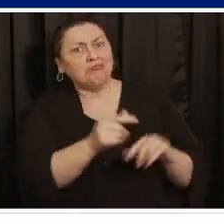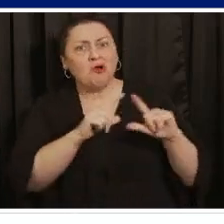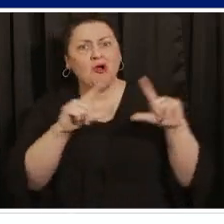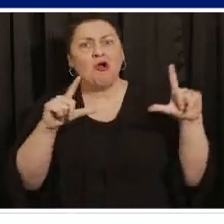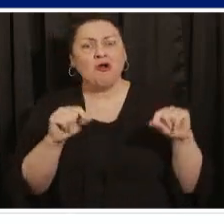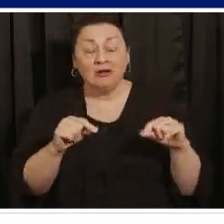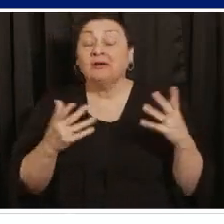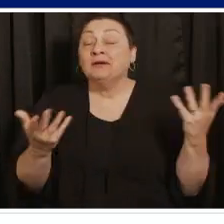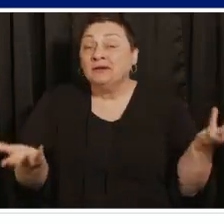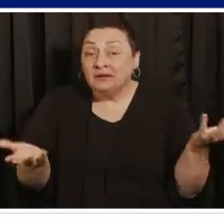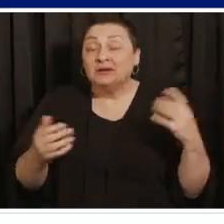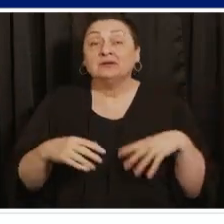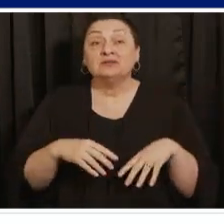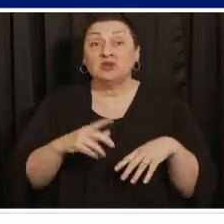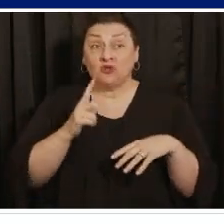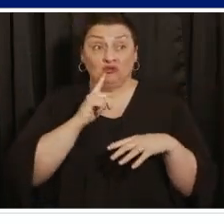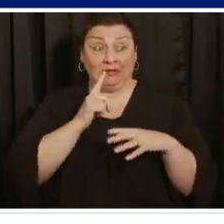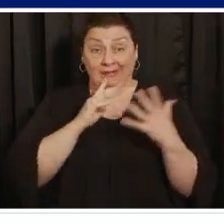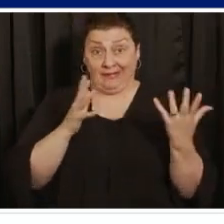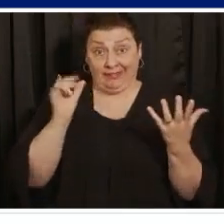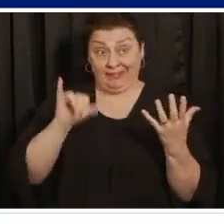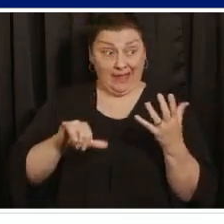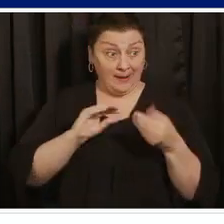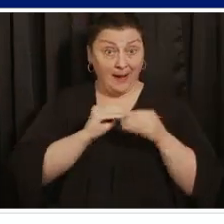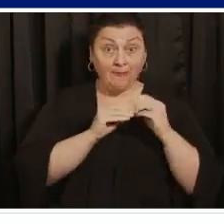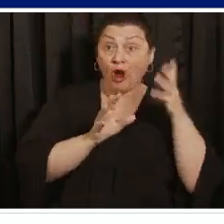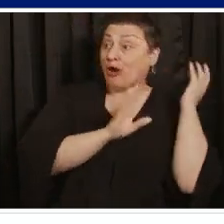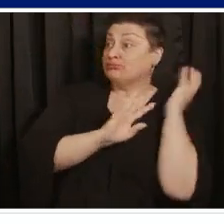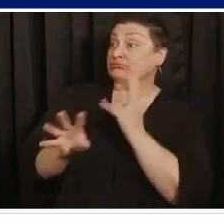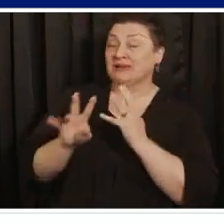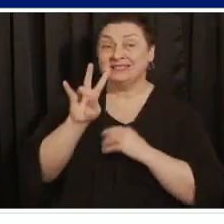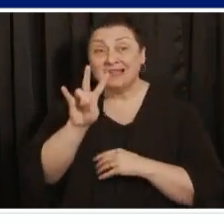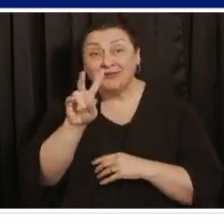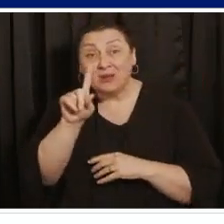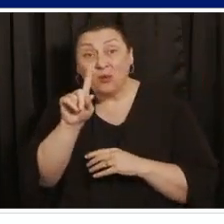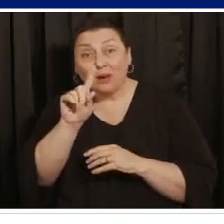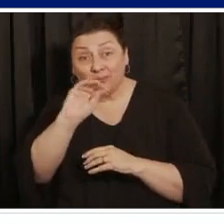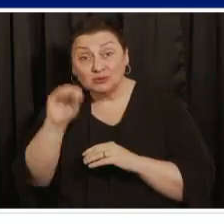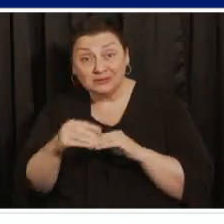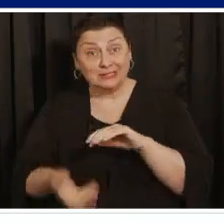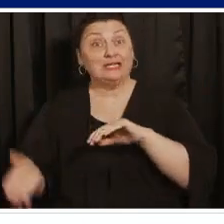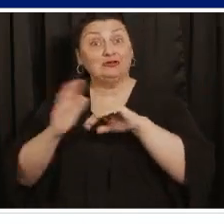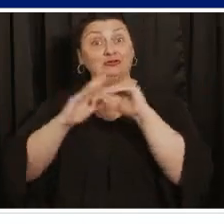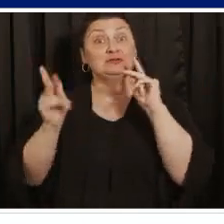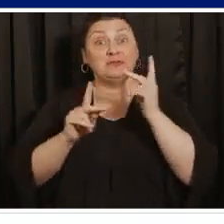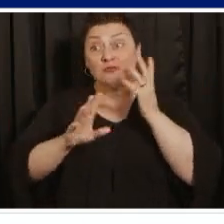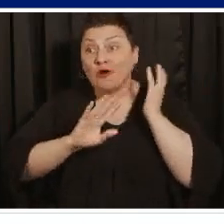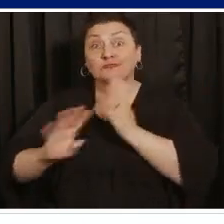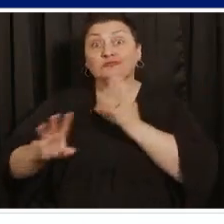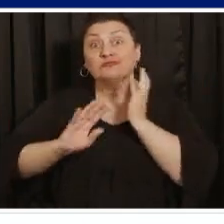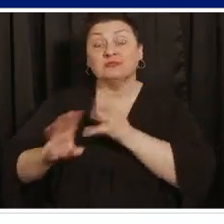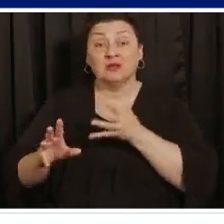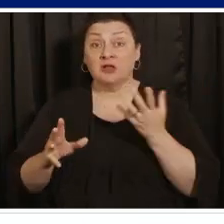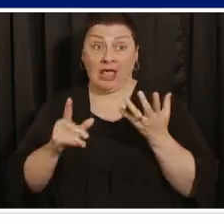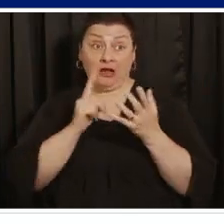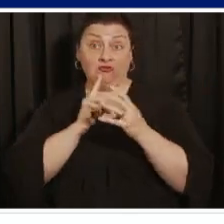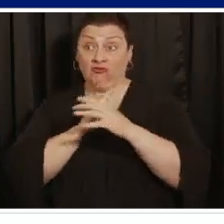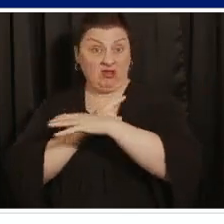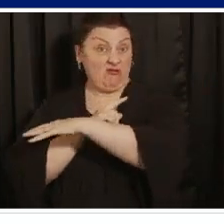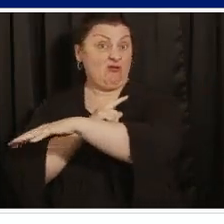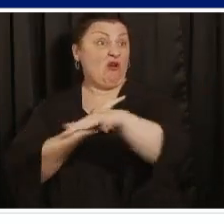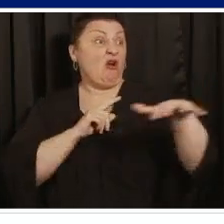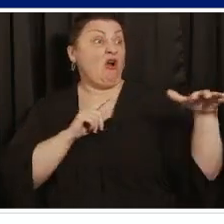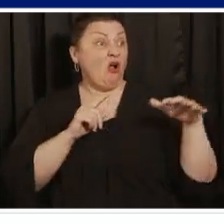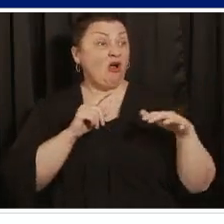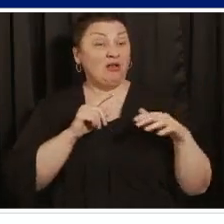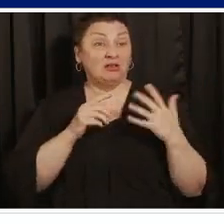been administered, they've seen a 71% increase. Overall, I should point out, we have seen an increase across the board in vaccinations, more in the 20